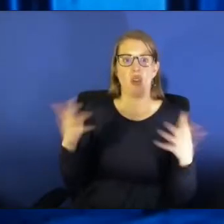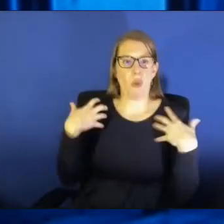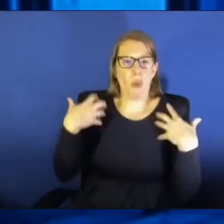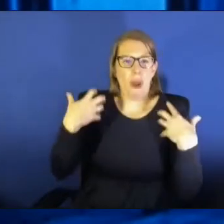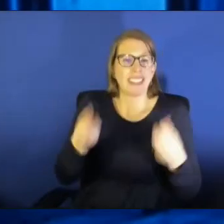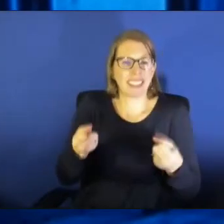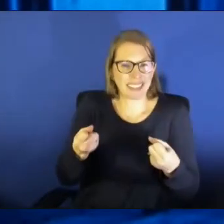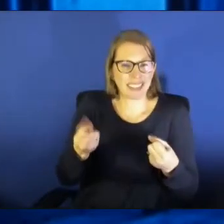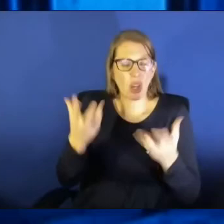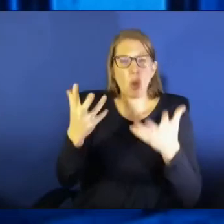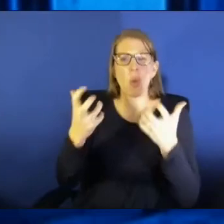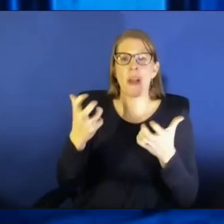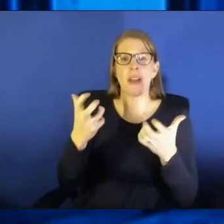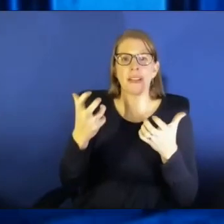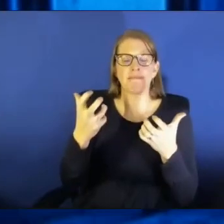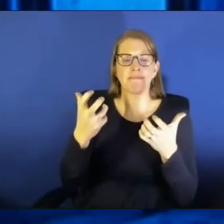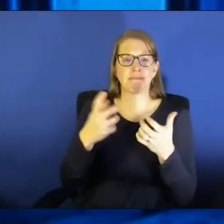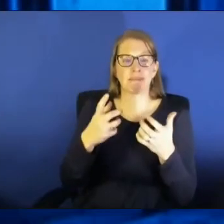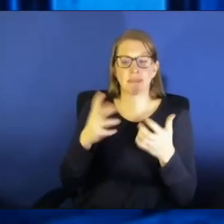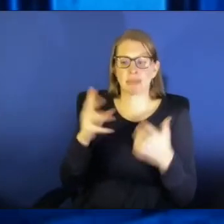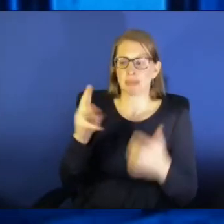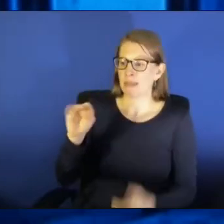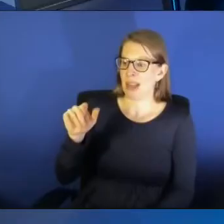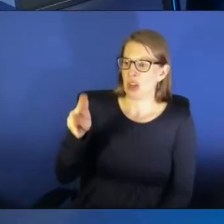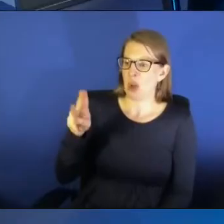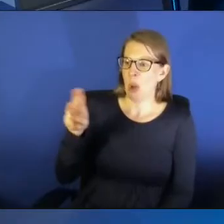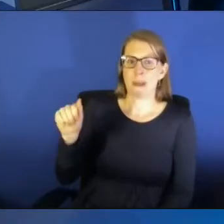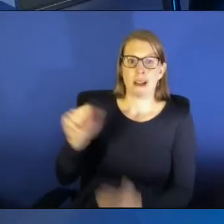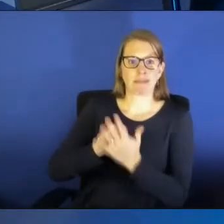melanoma survivors to take advantage of. Mm-hmm.